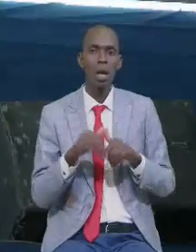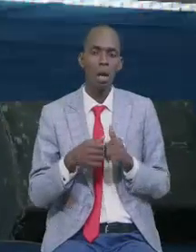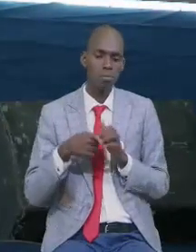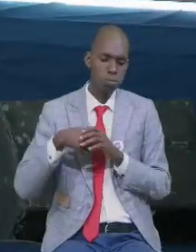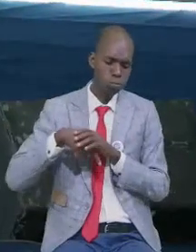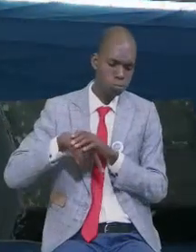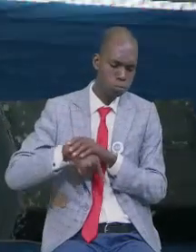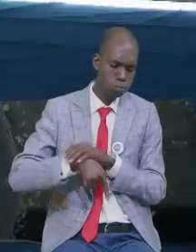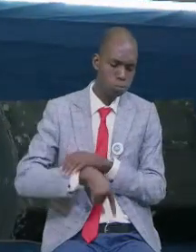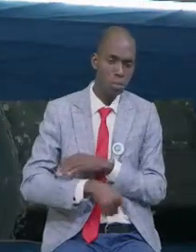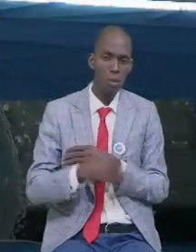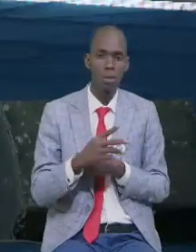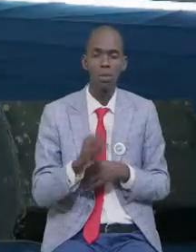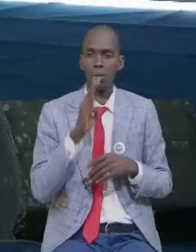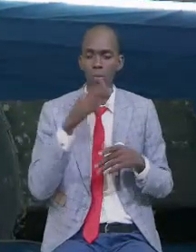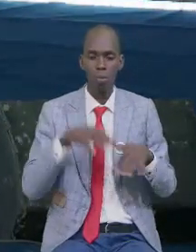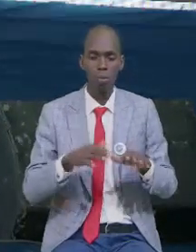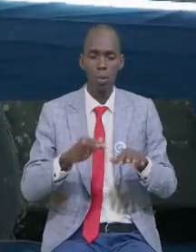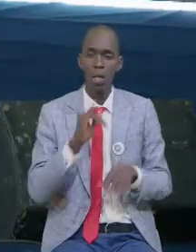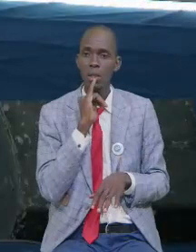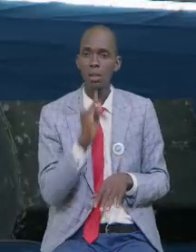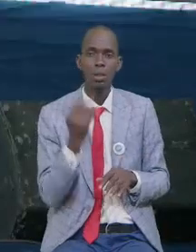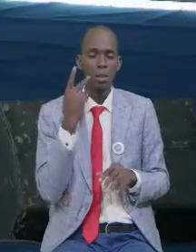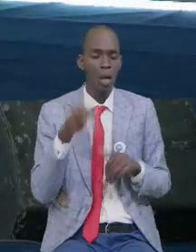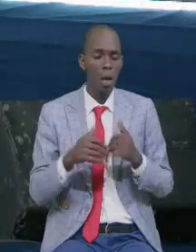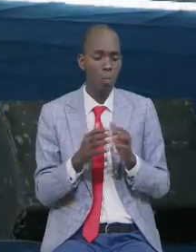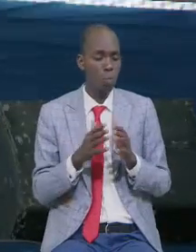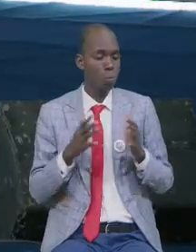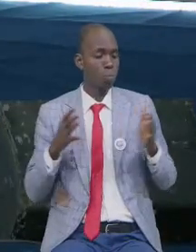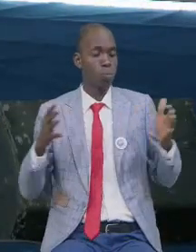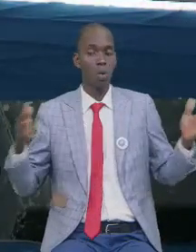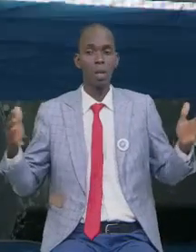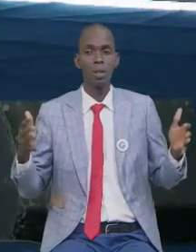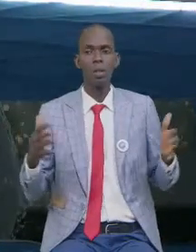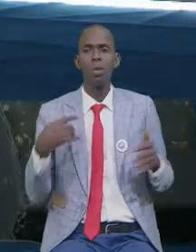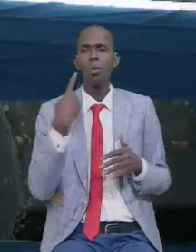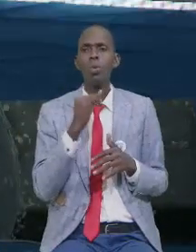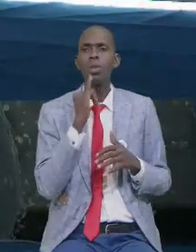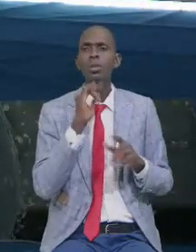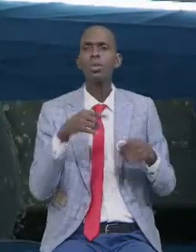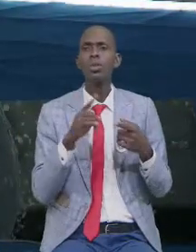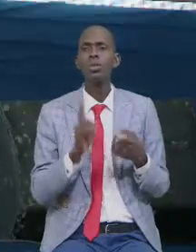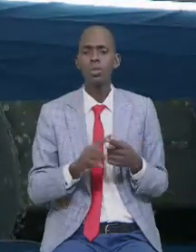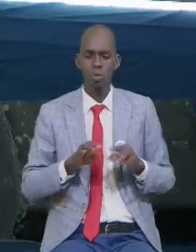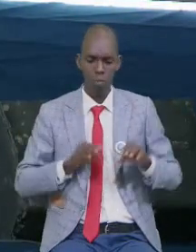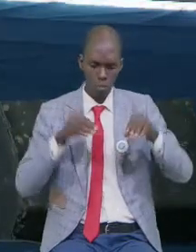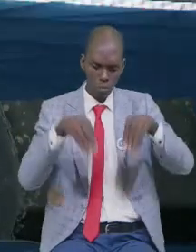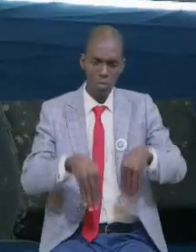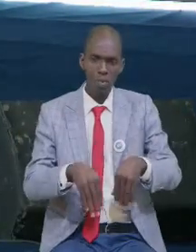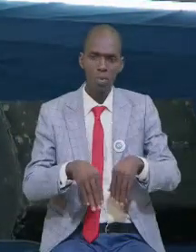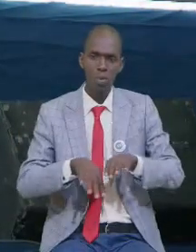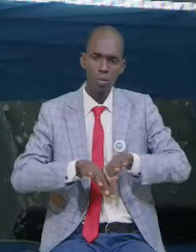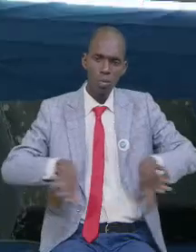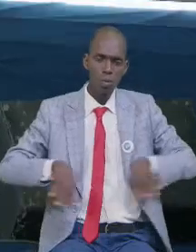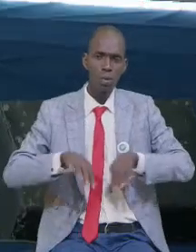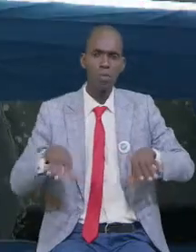ocean is, the sea is. Look at how wide. Who is going to dive in and build a bridge?